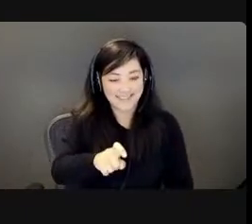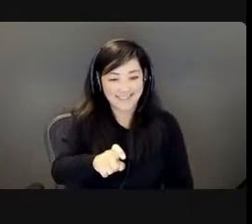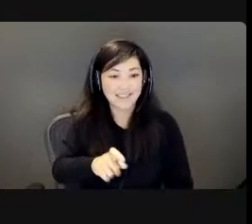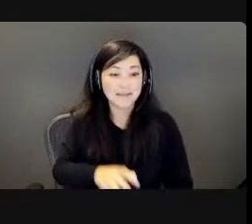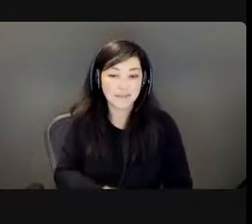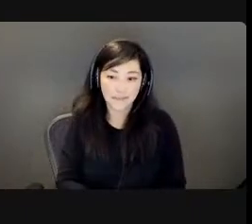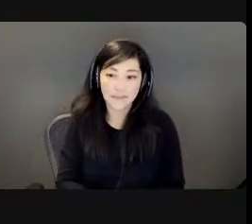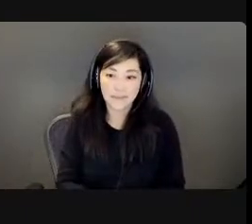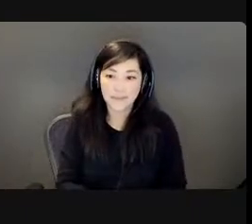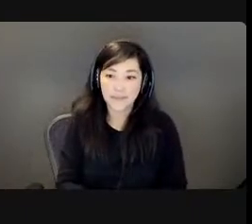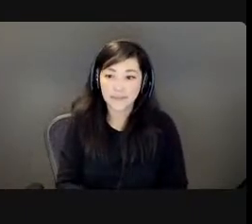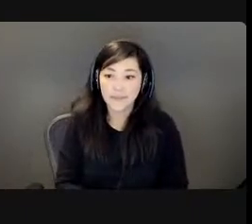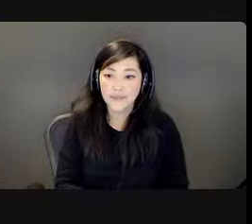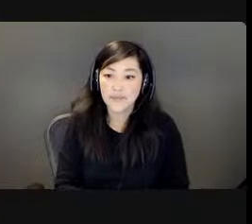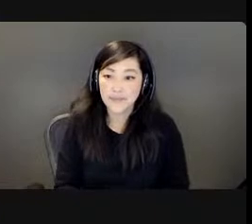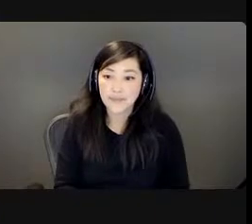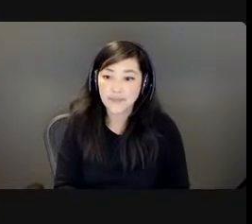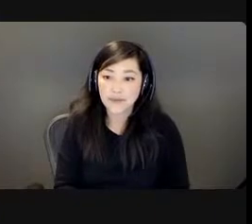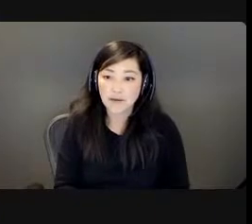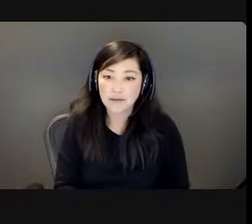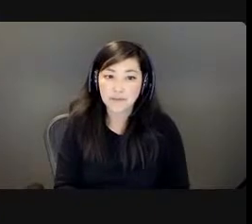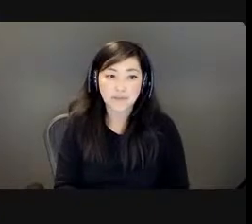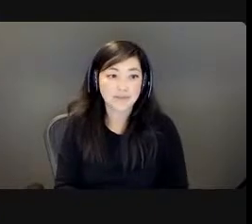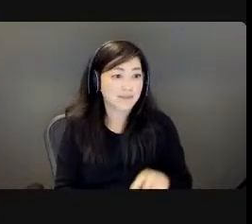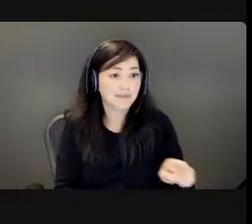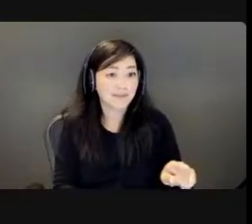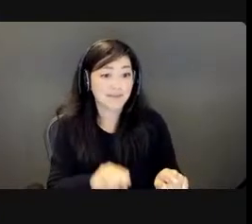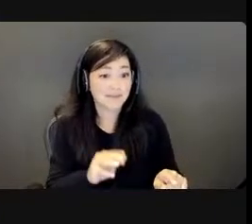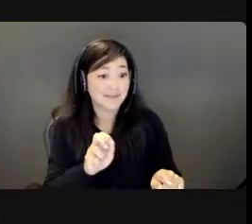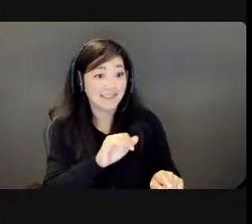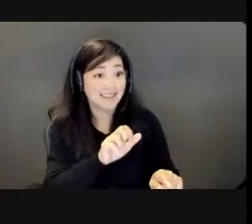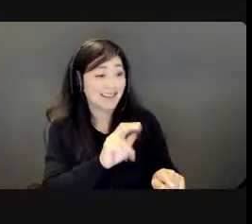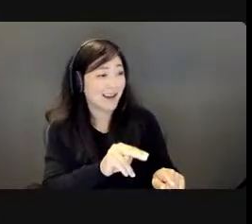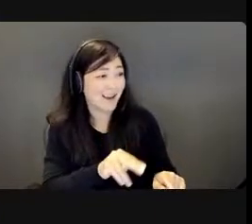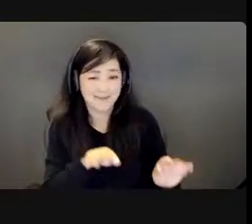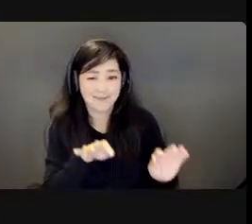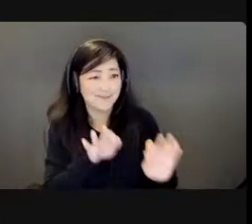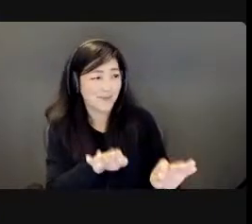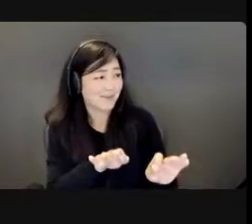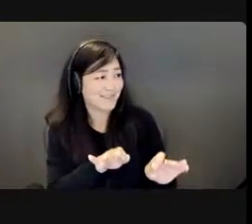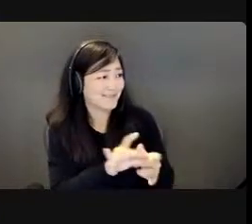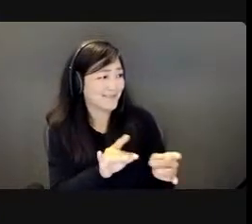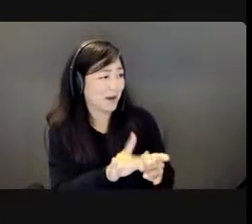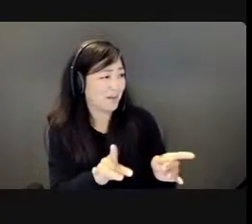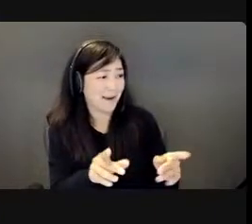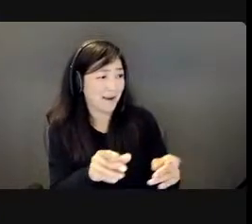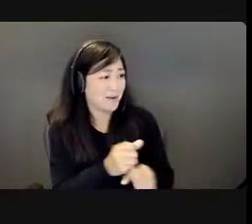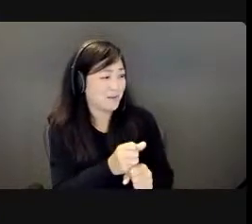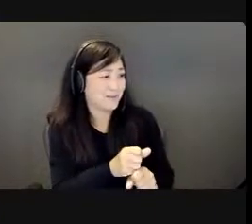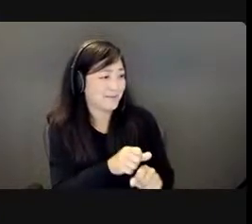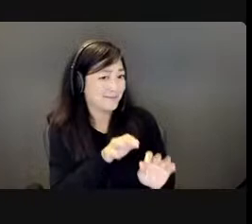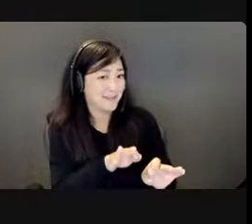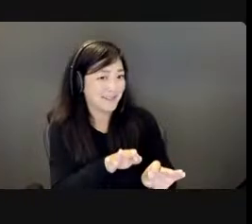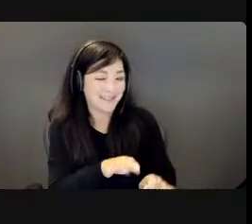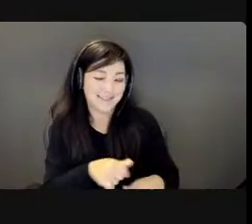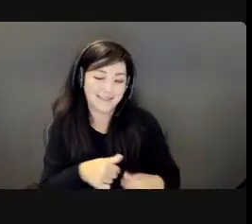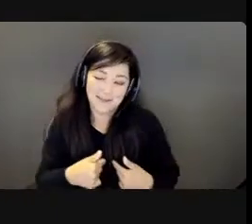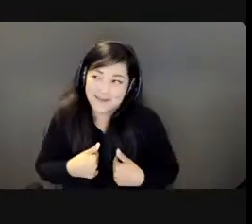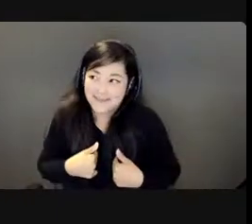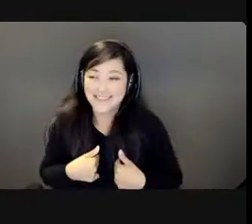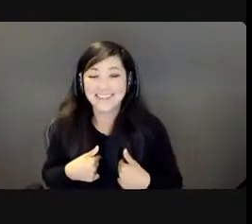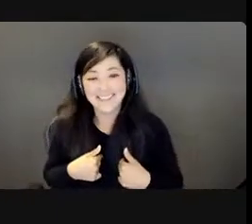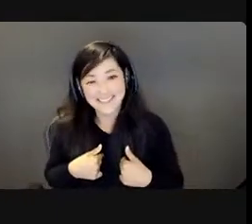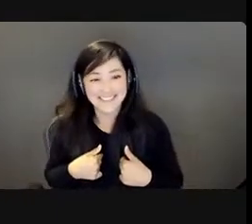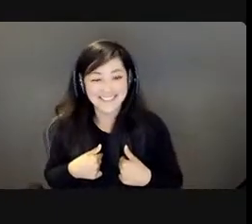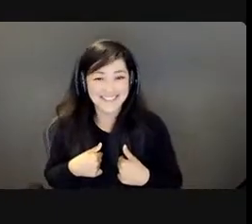needs. I couldn't have said it better myself, Heather. I mean, obviously I'm biased because I